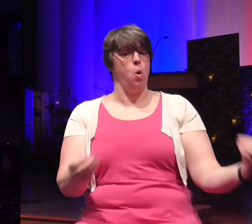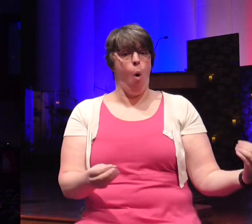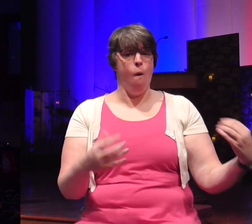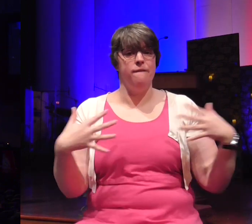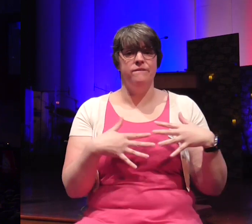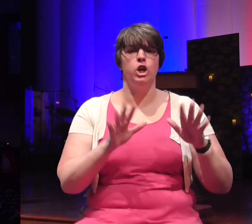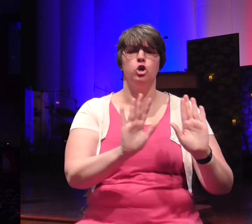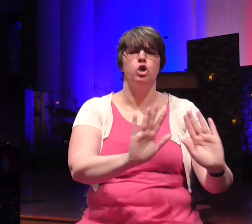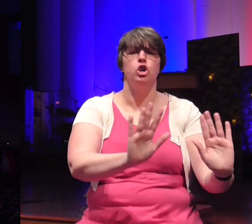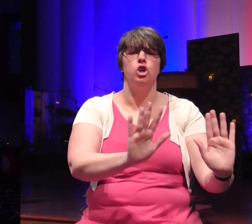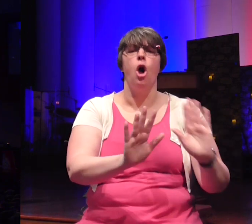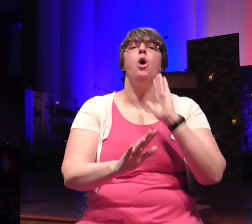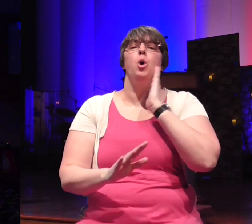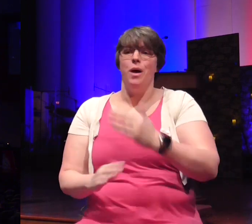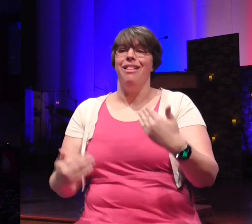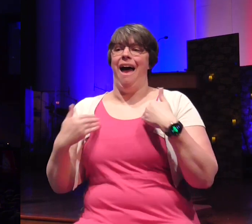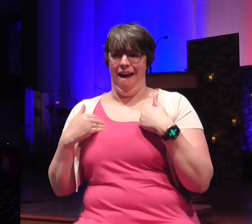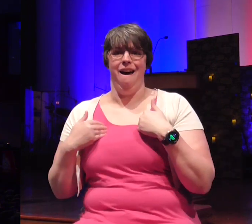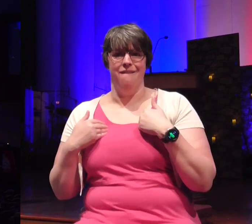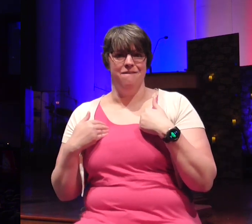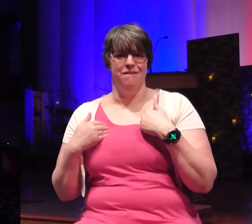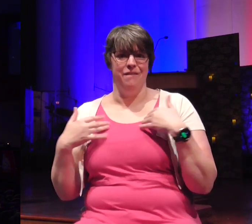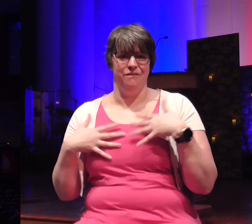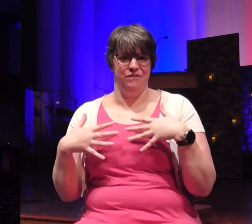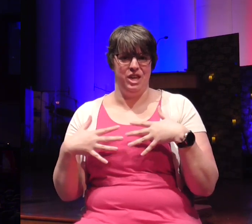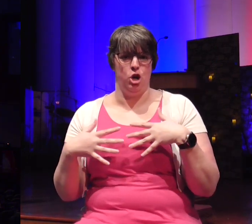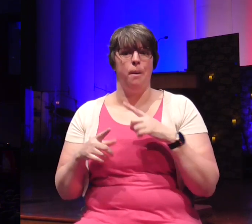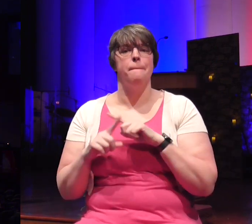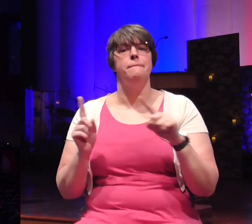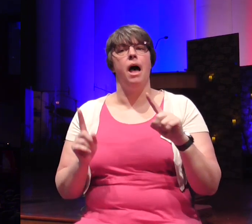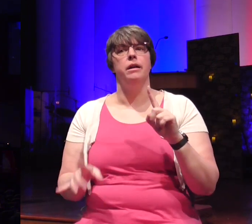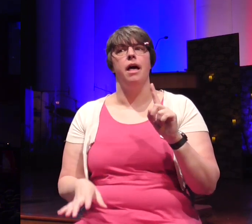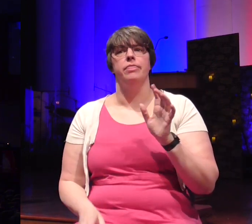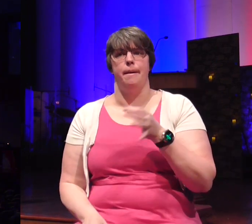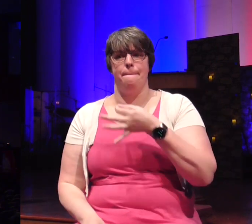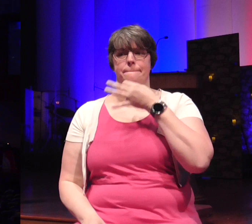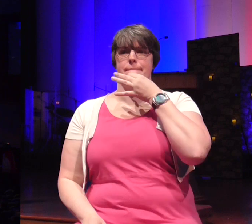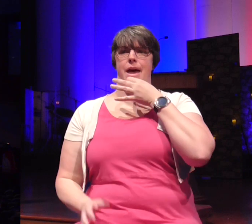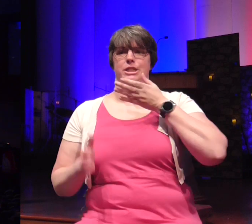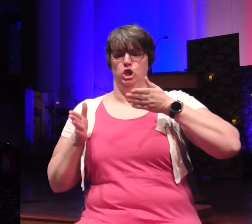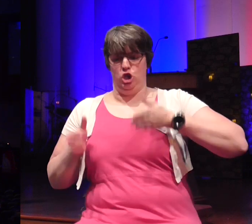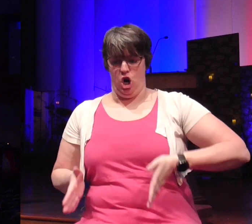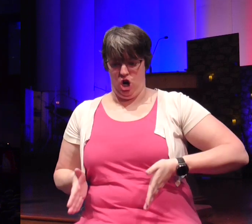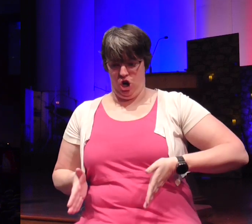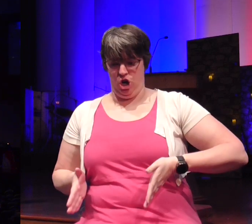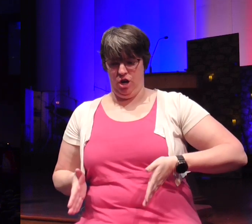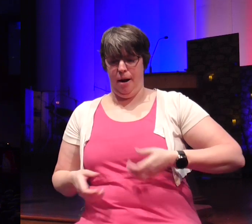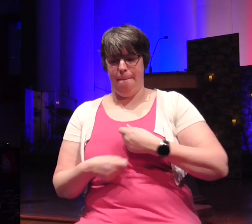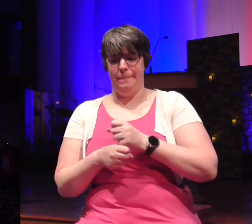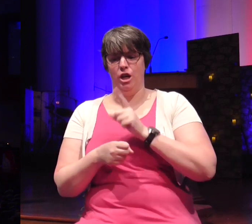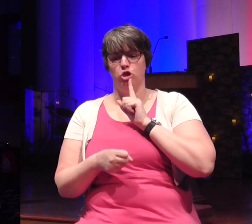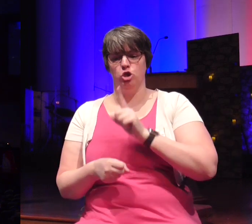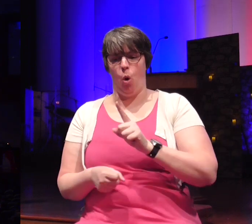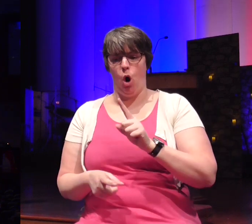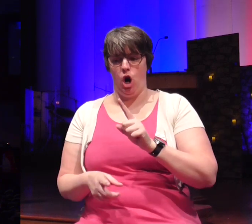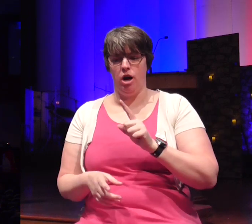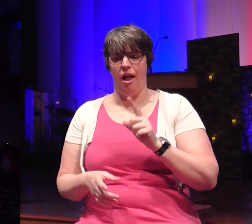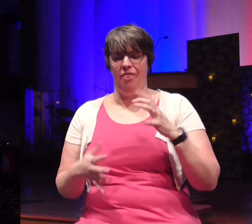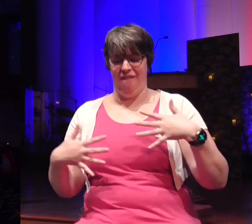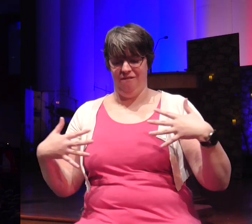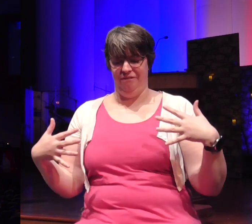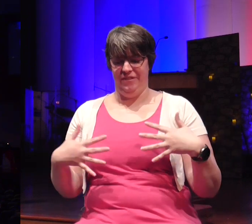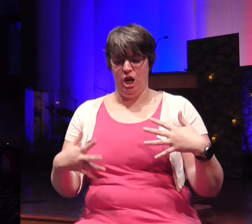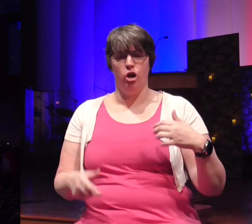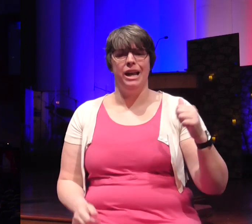life. You're going to have fear. You're going to have fear. But the master makes sure that fear is in the back seat, not the driver's seat.